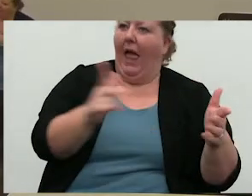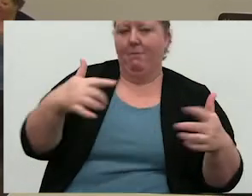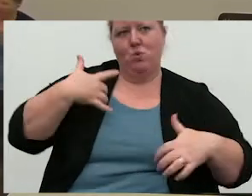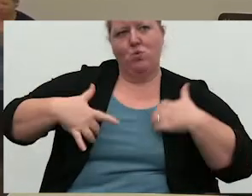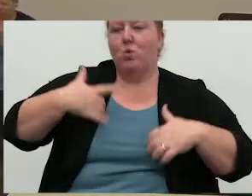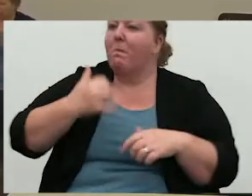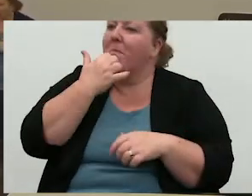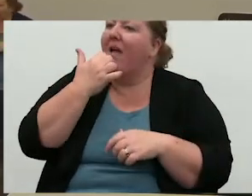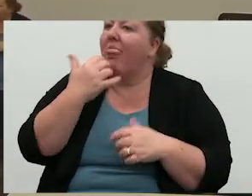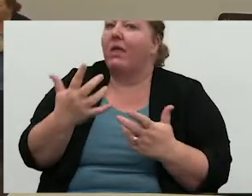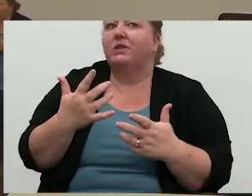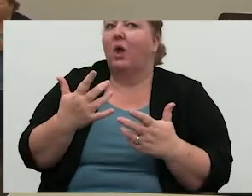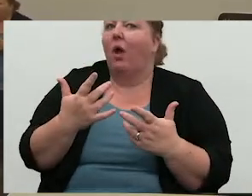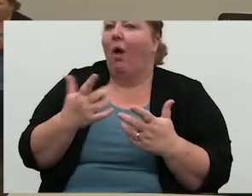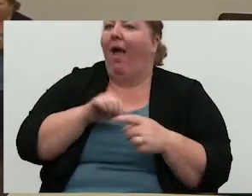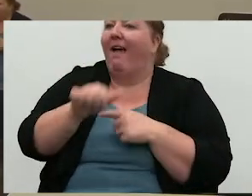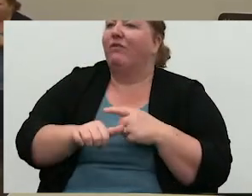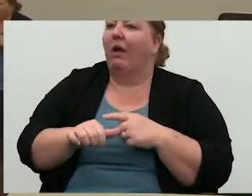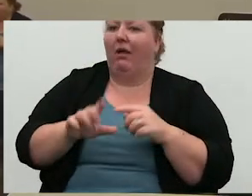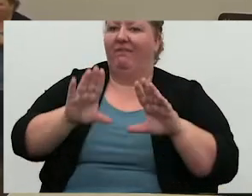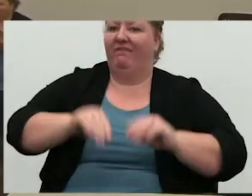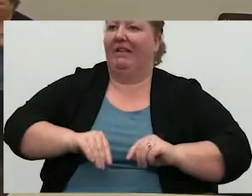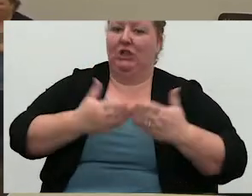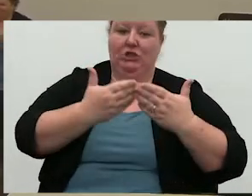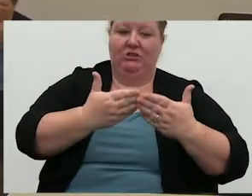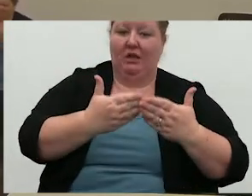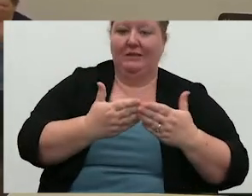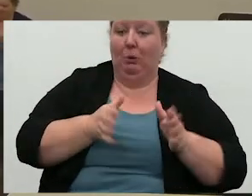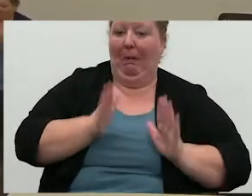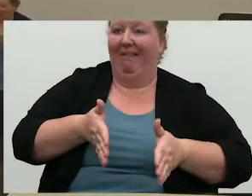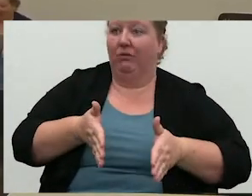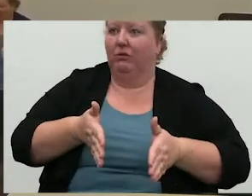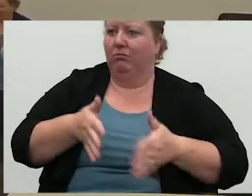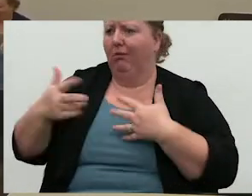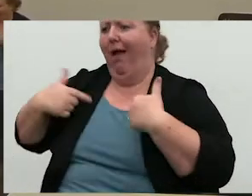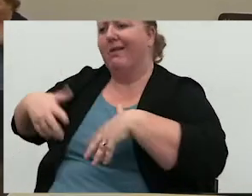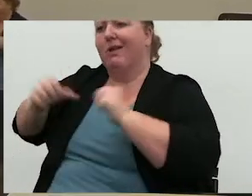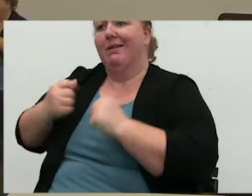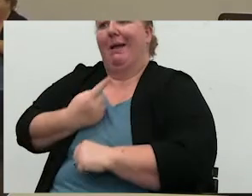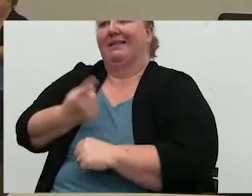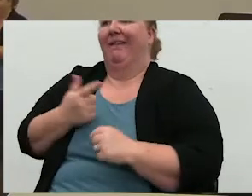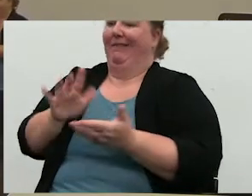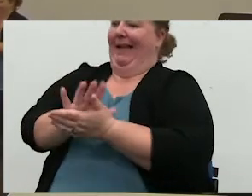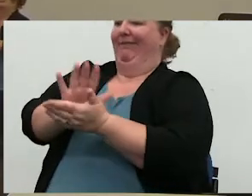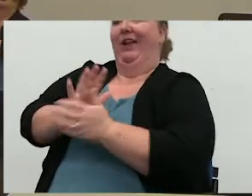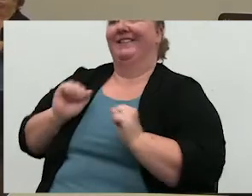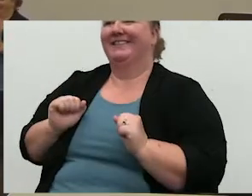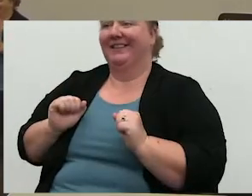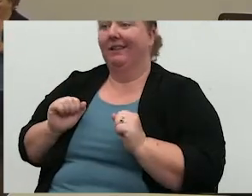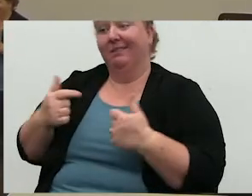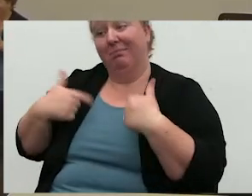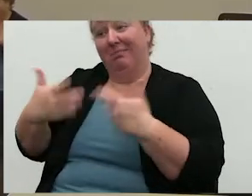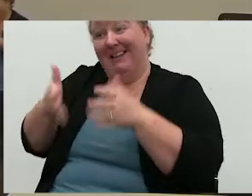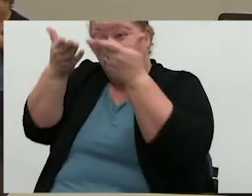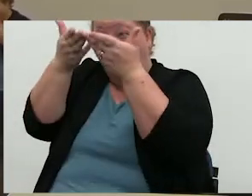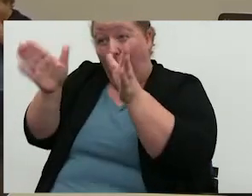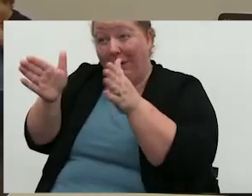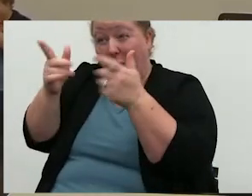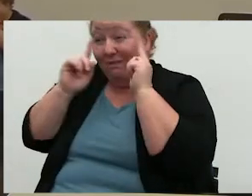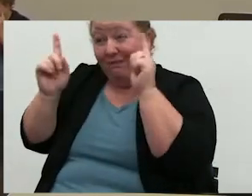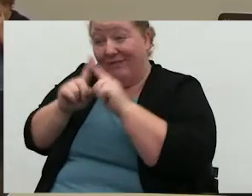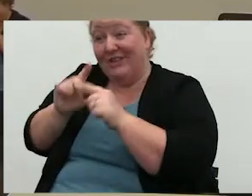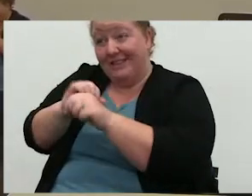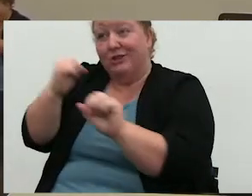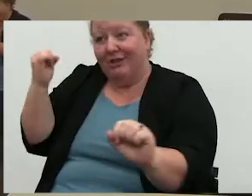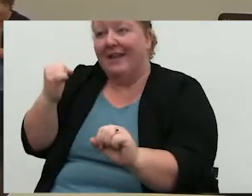much that even after I didn't have to study it anymore, I started studying it again just for fun. I did an Open University degree in